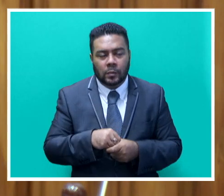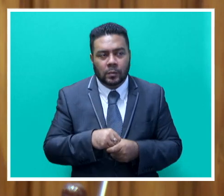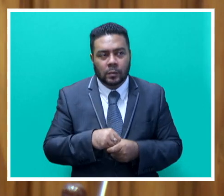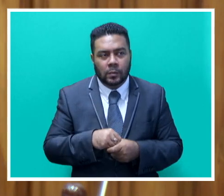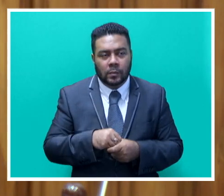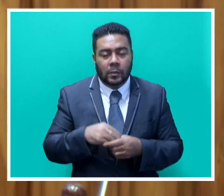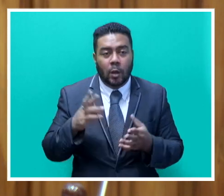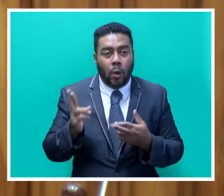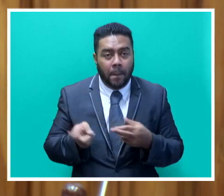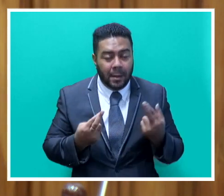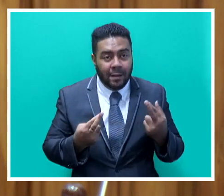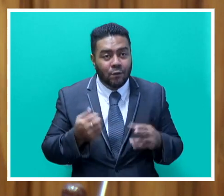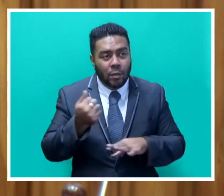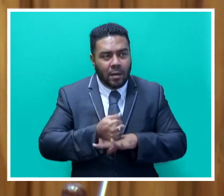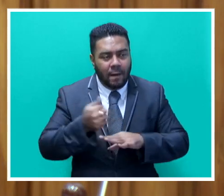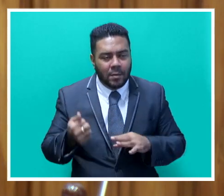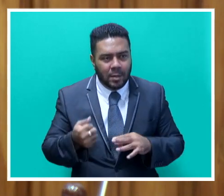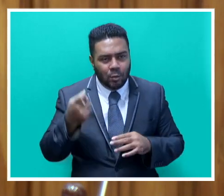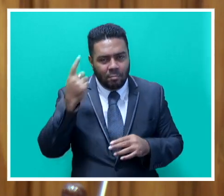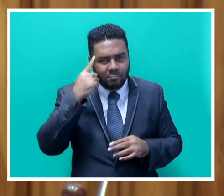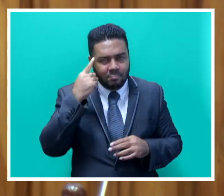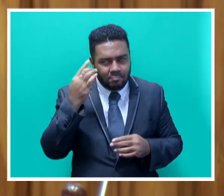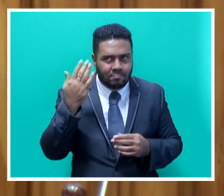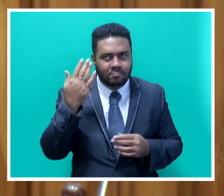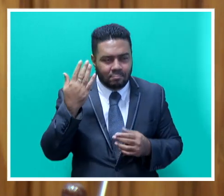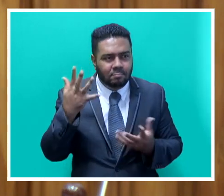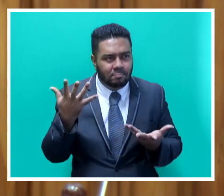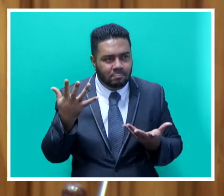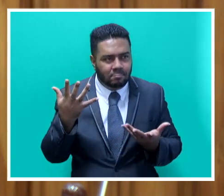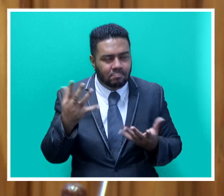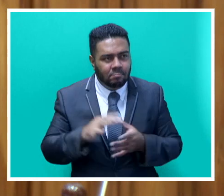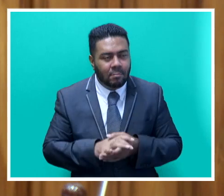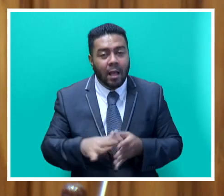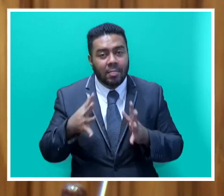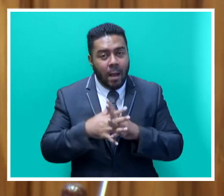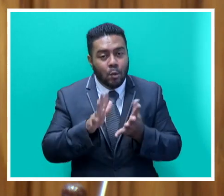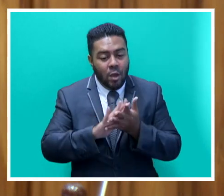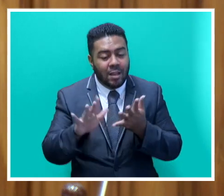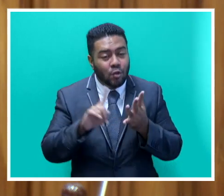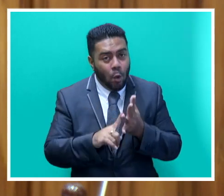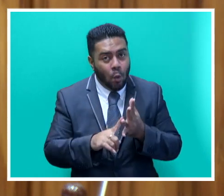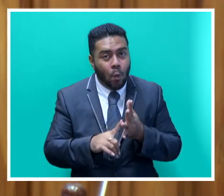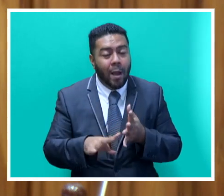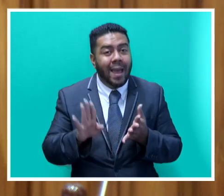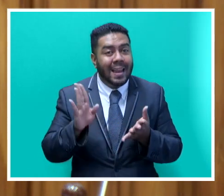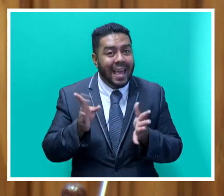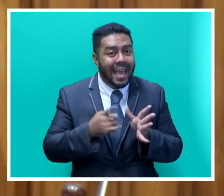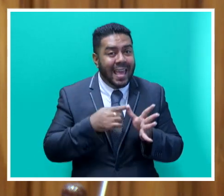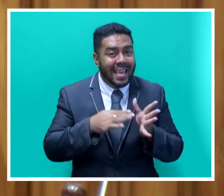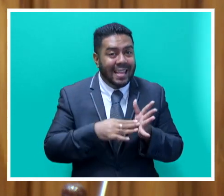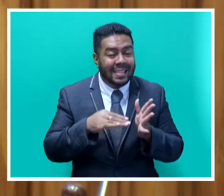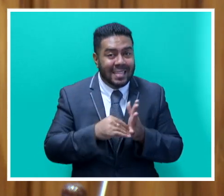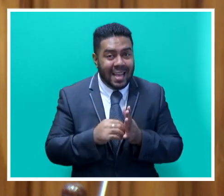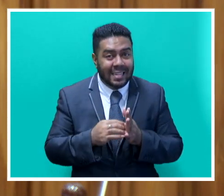recommendation for the government to consider. Honourable Speaker, the WHO and ANZ MET experts are not only